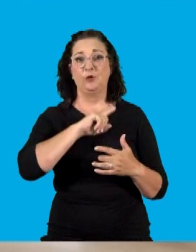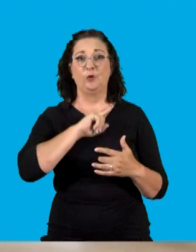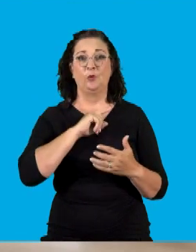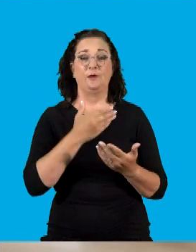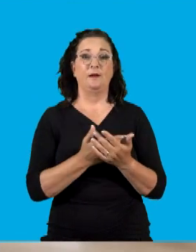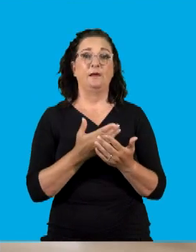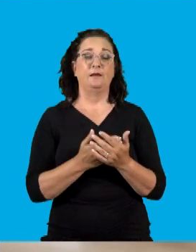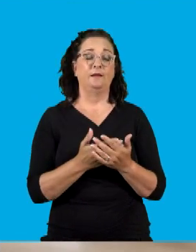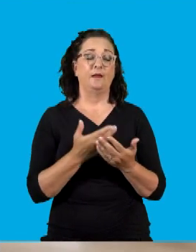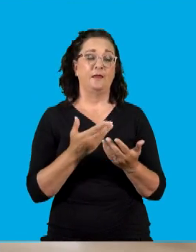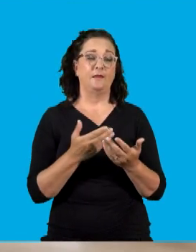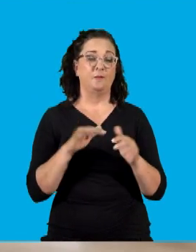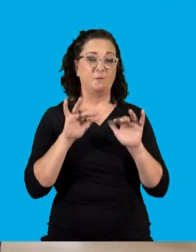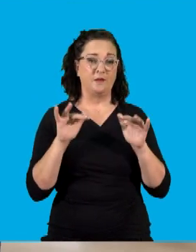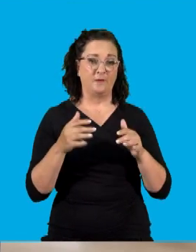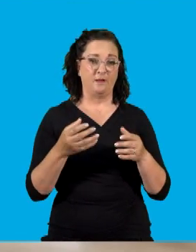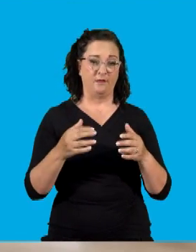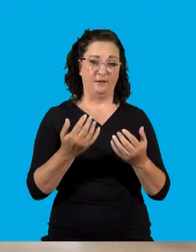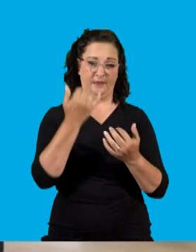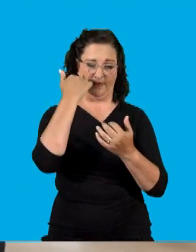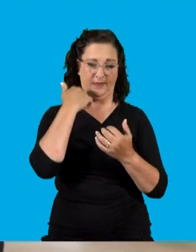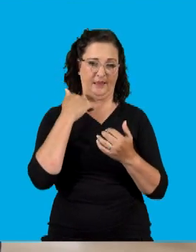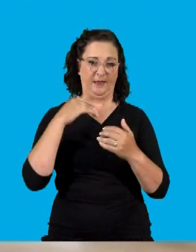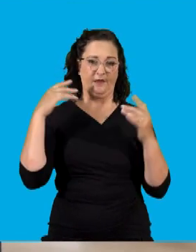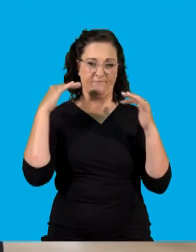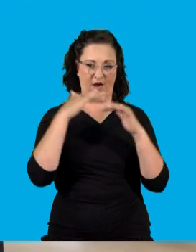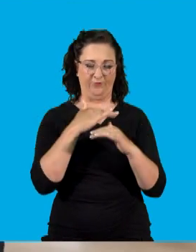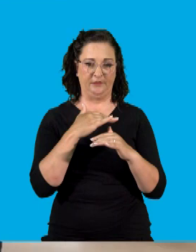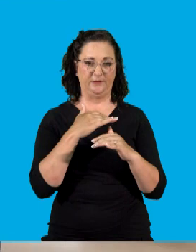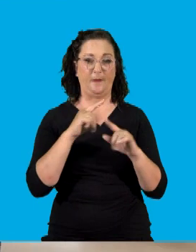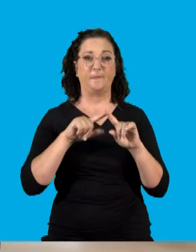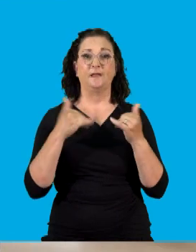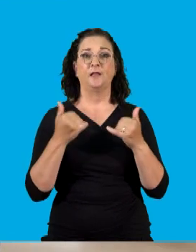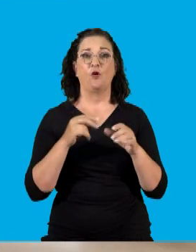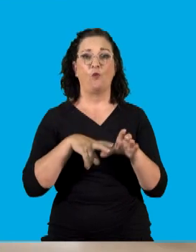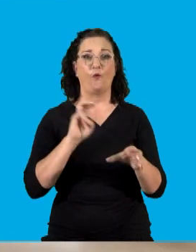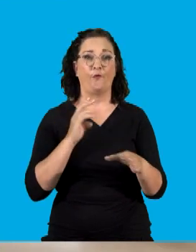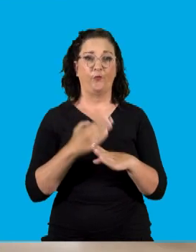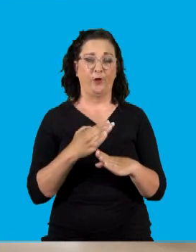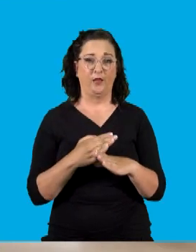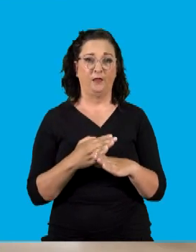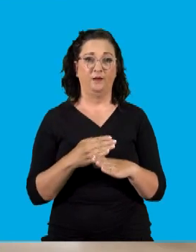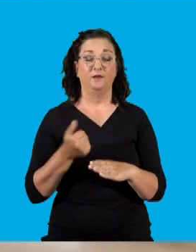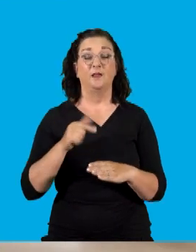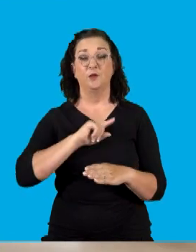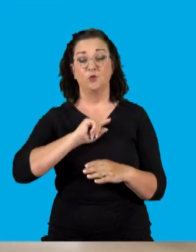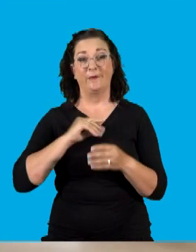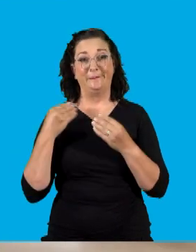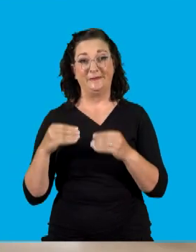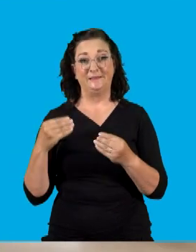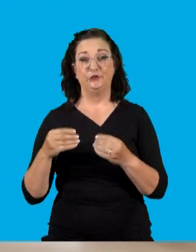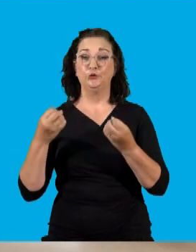that attack those people who are infected by the virus. So as a business, we end up losing skilled